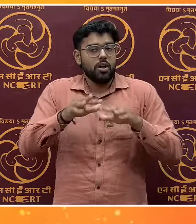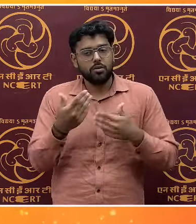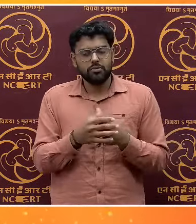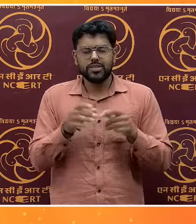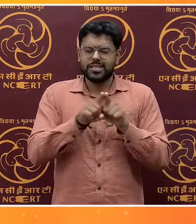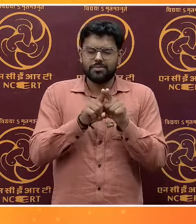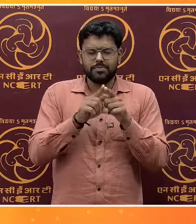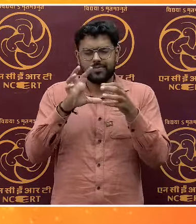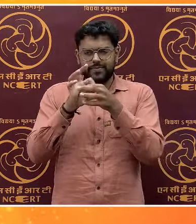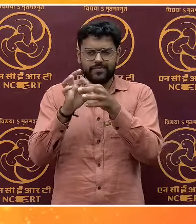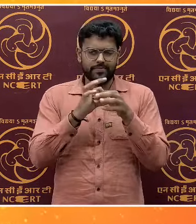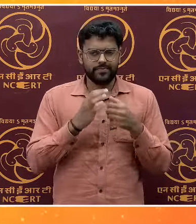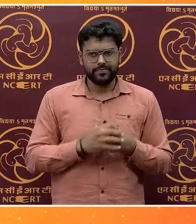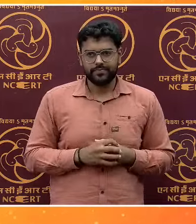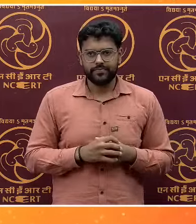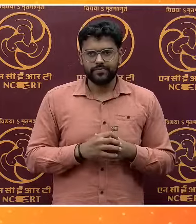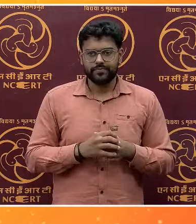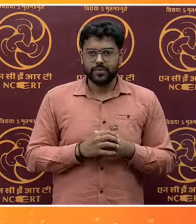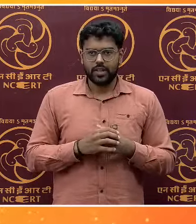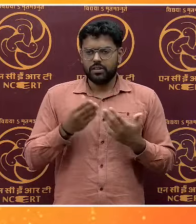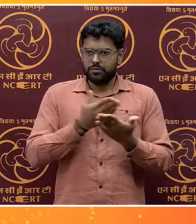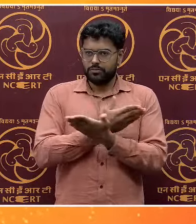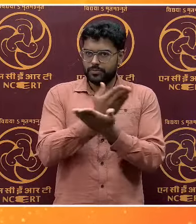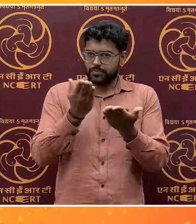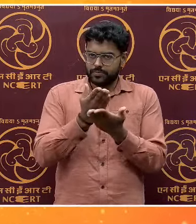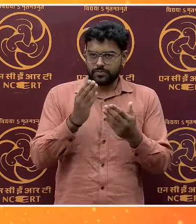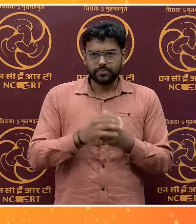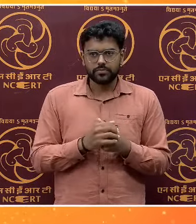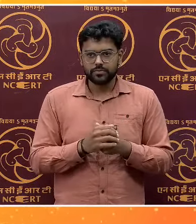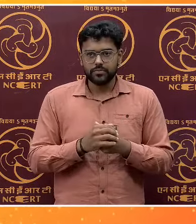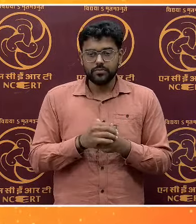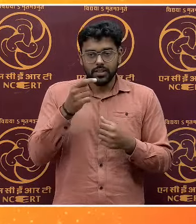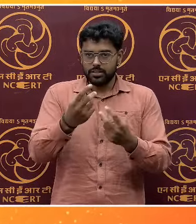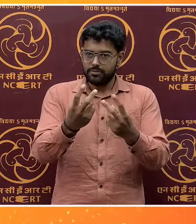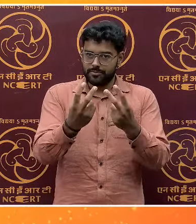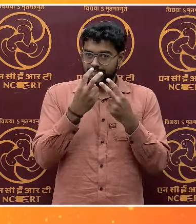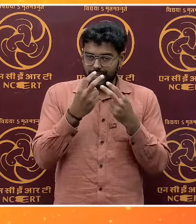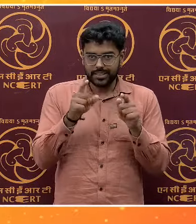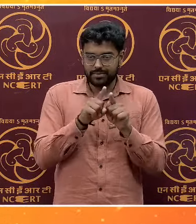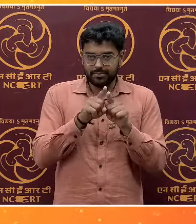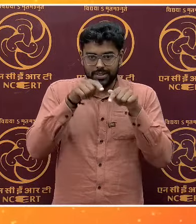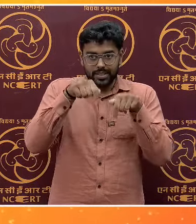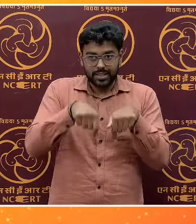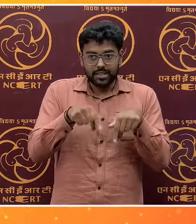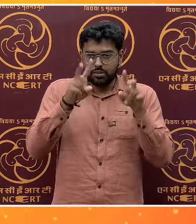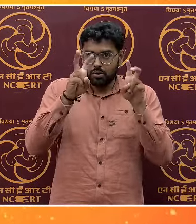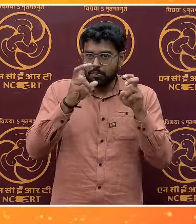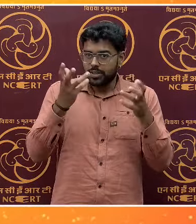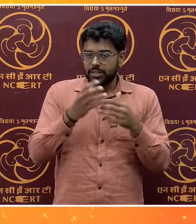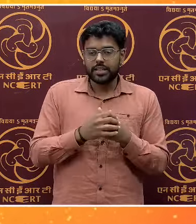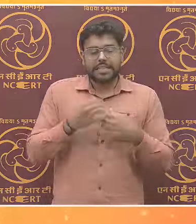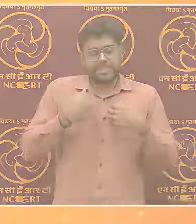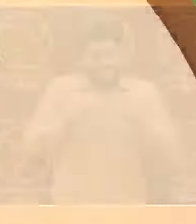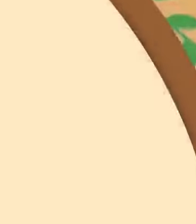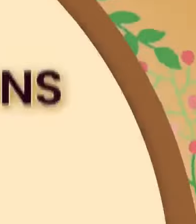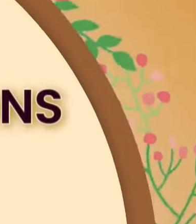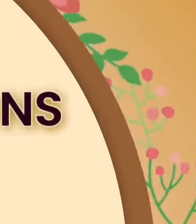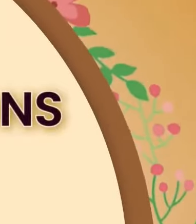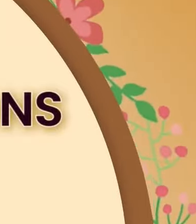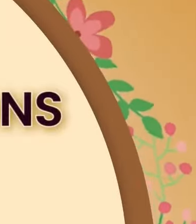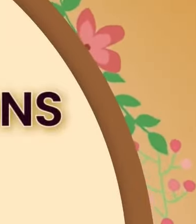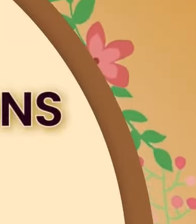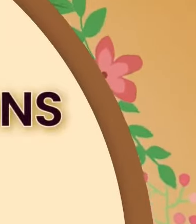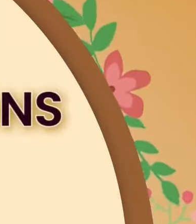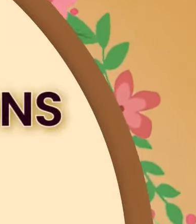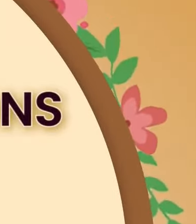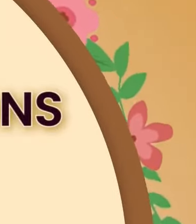also. So, like you also, I'm looking forward to this session because the topic is quite interesting. We are